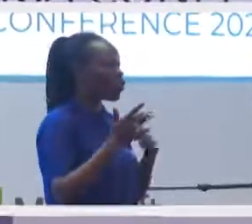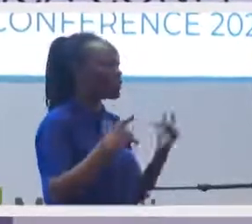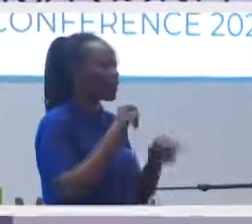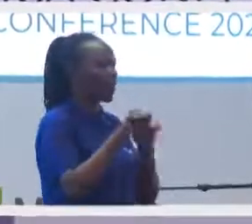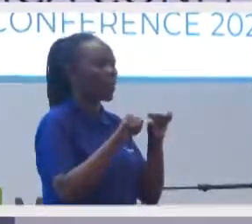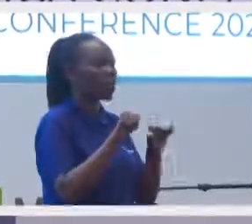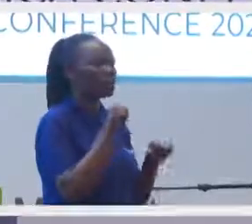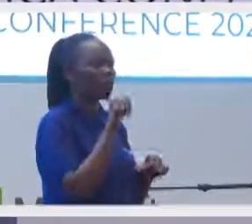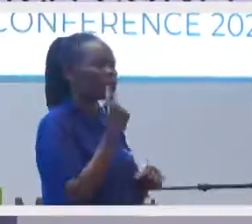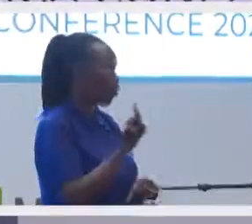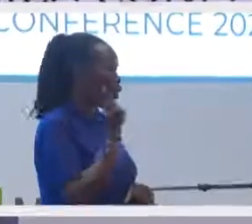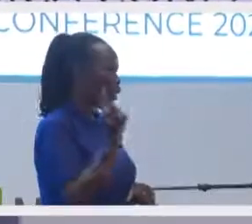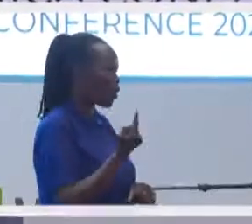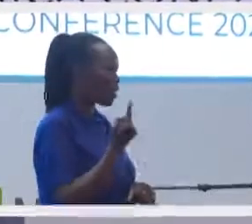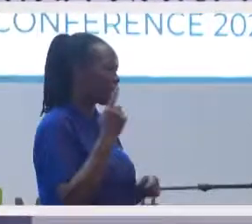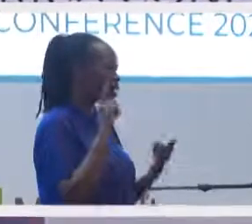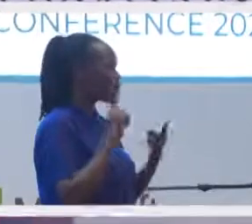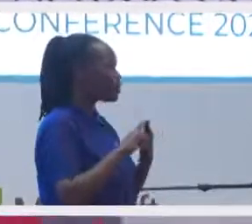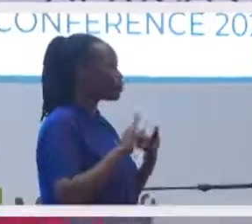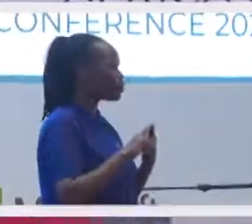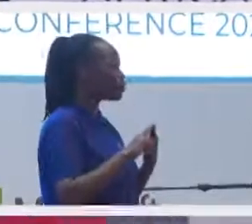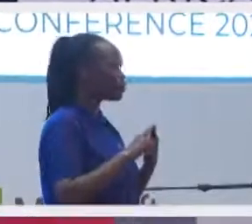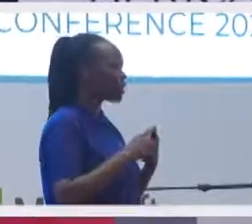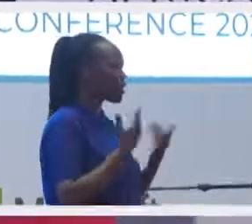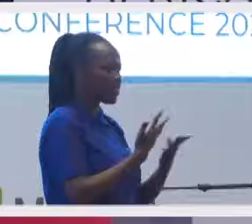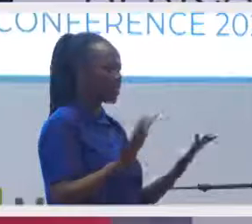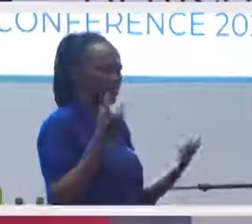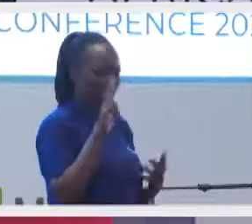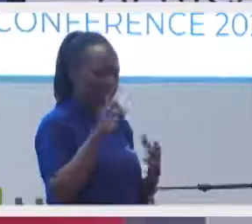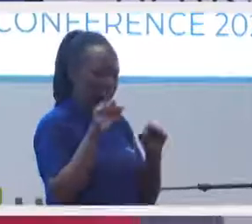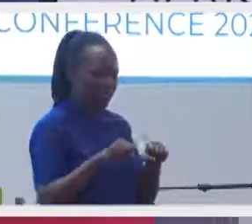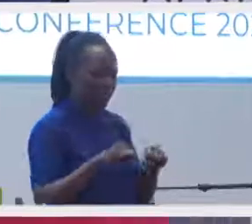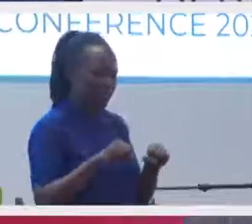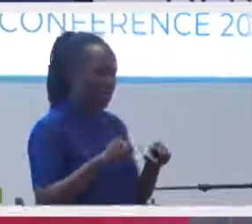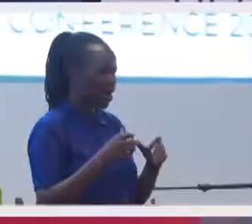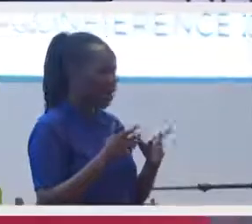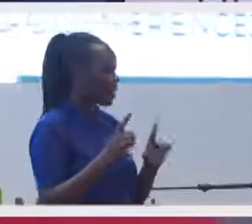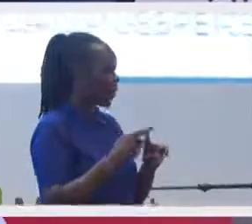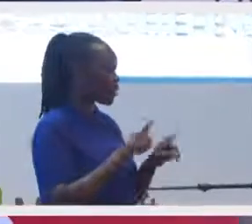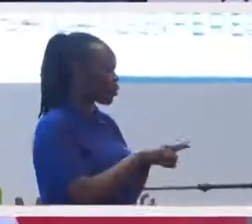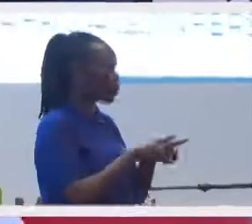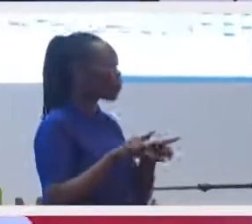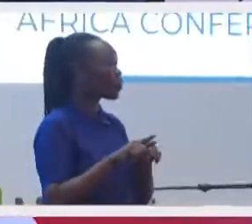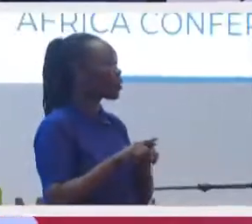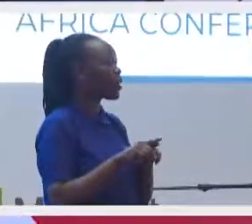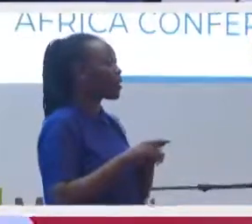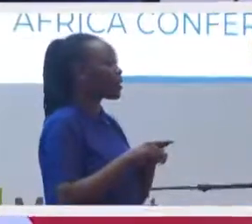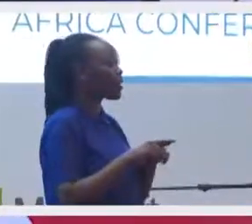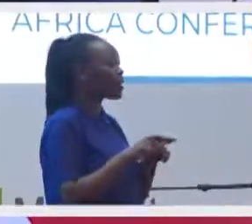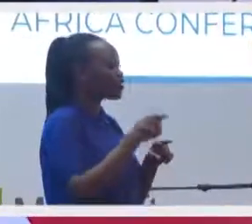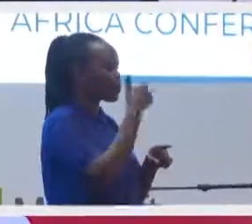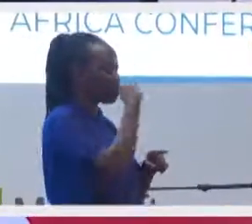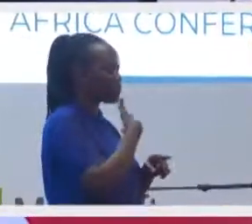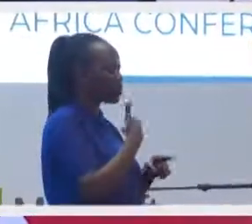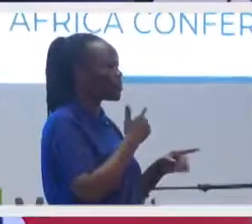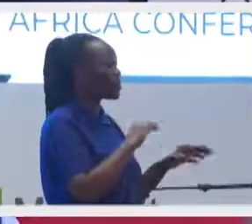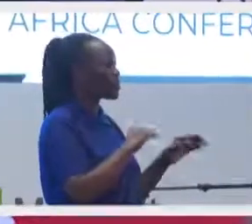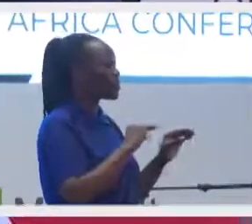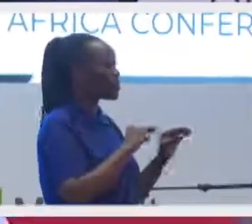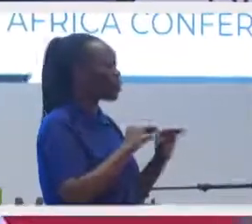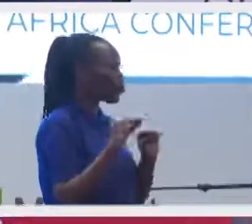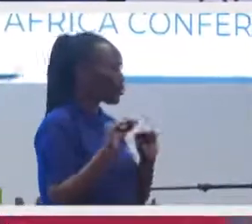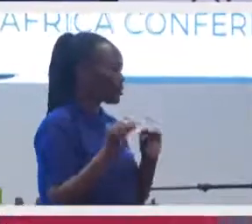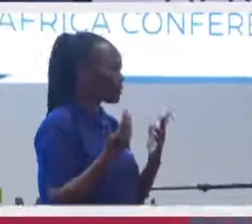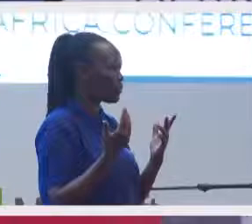only what we can see, the visible disabilities, but also the invisible disabilities, the cognitive impairments.